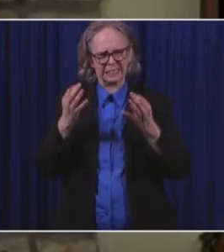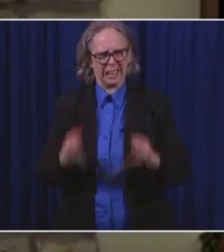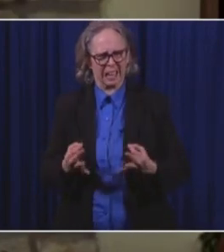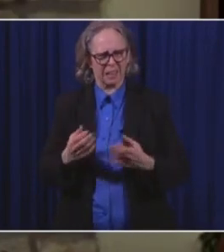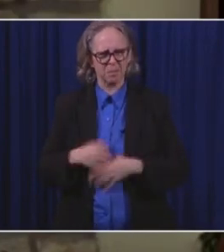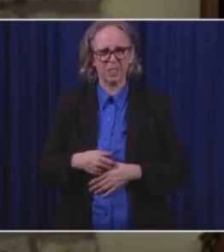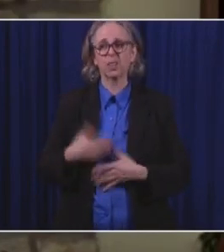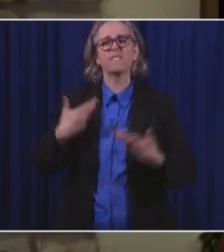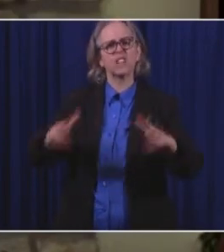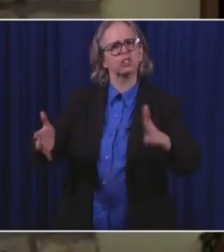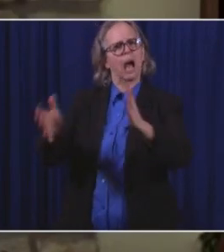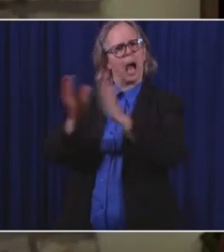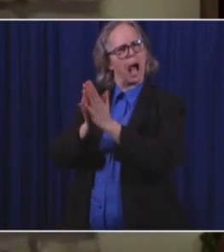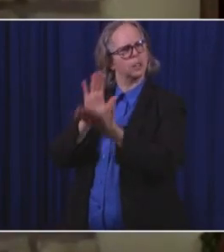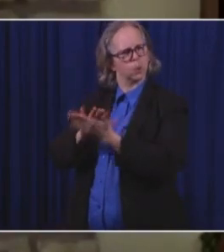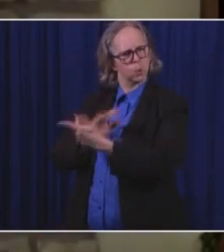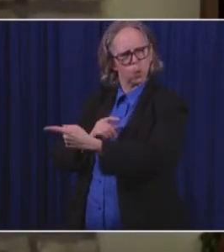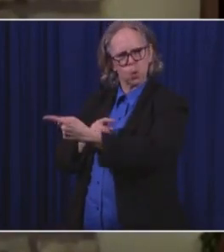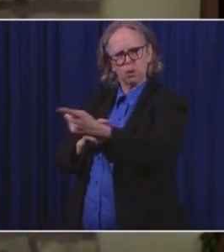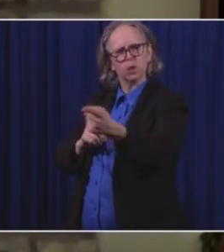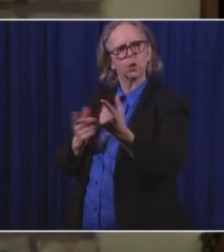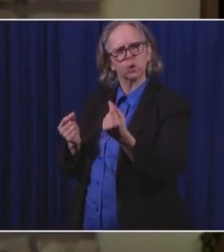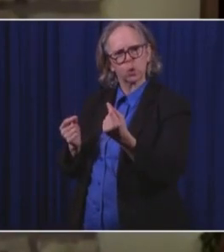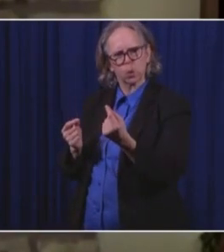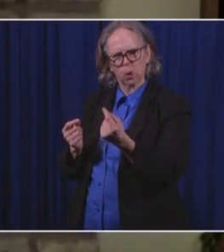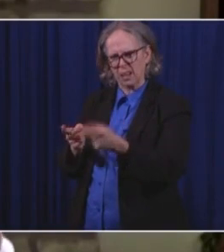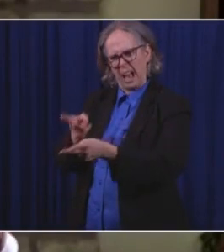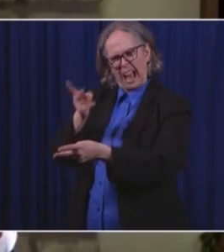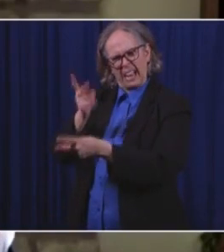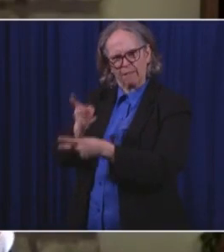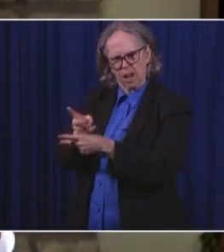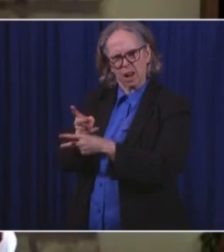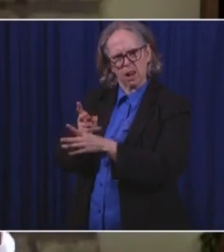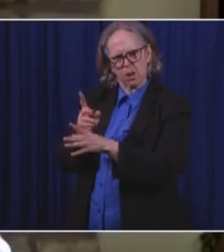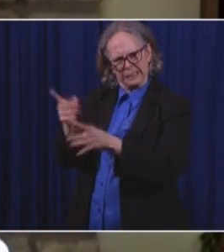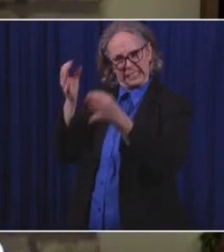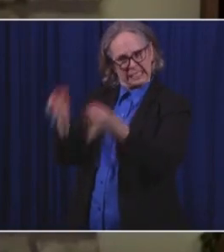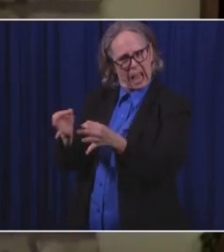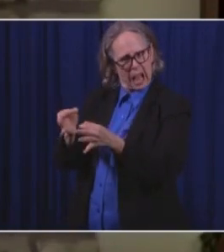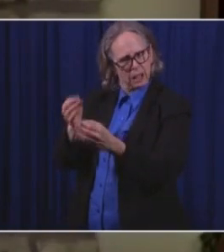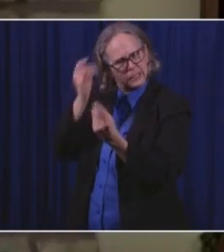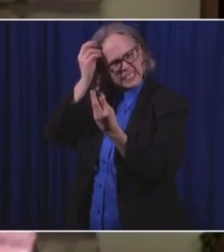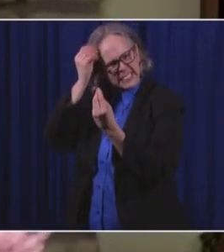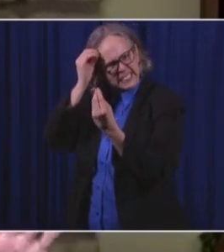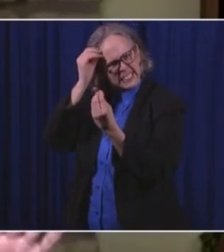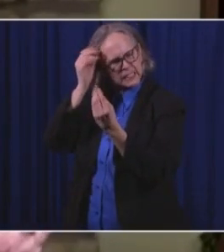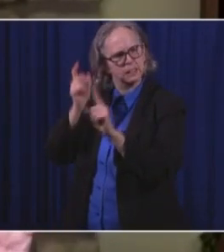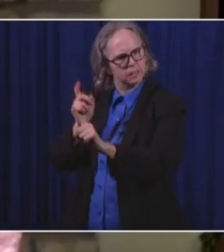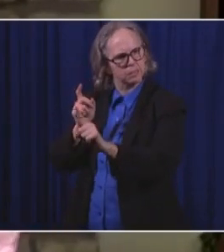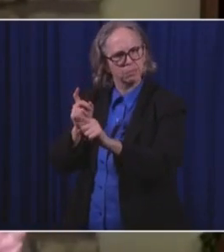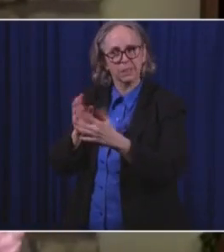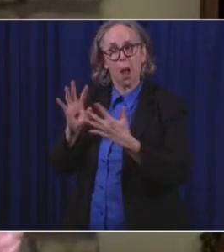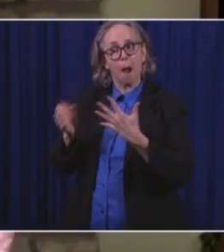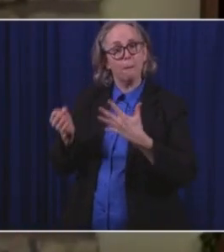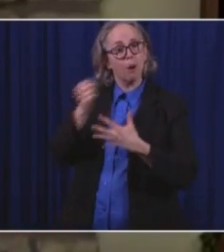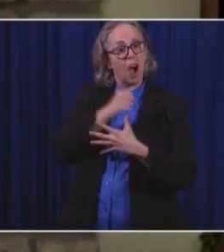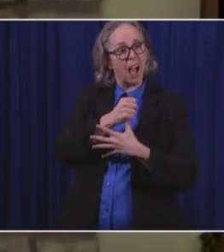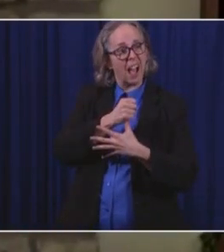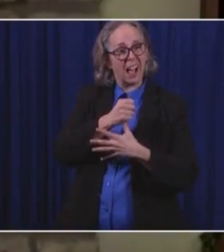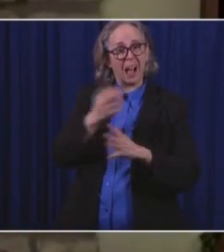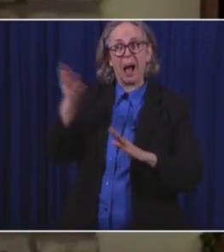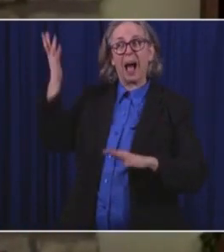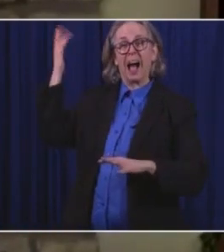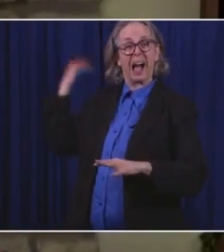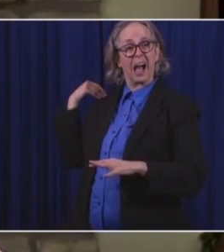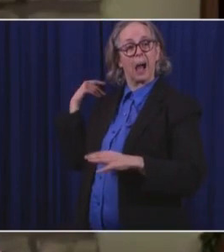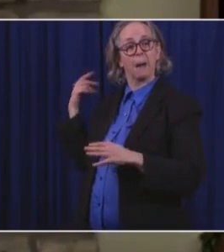The focus has always been from going back, clear back when we were dealing with the NCAA back last March. We never closed